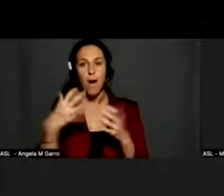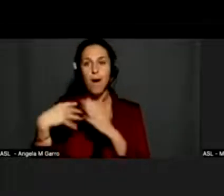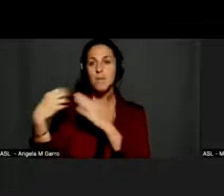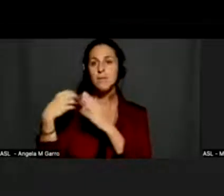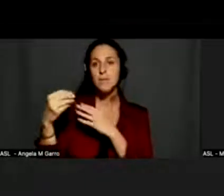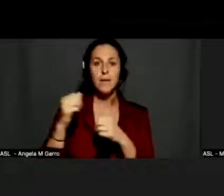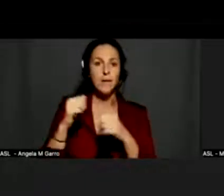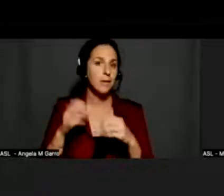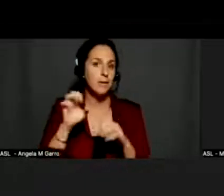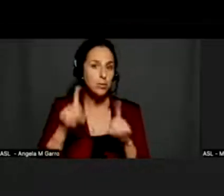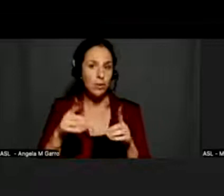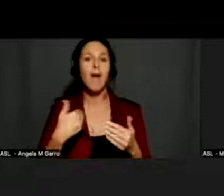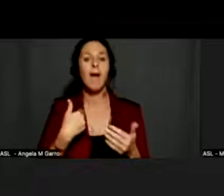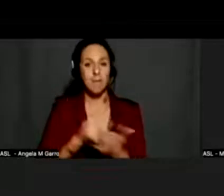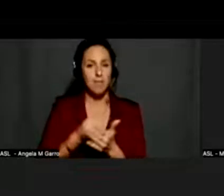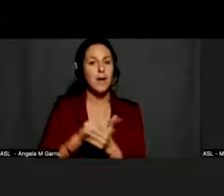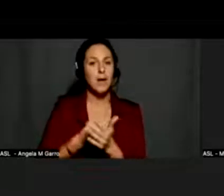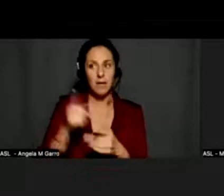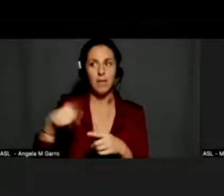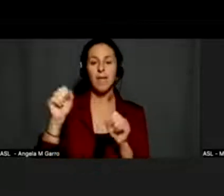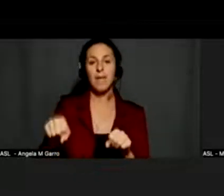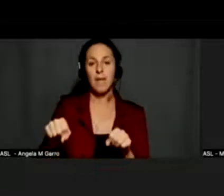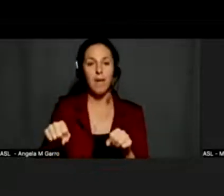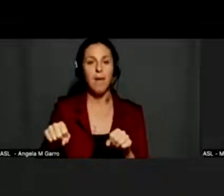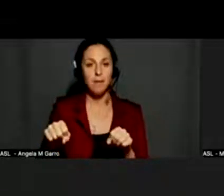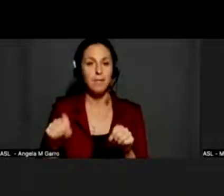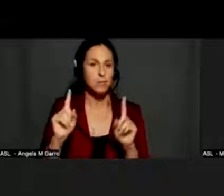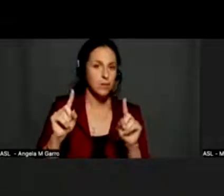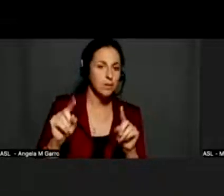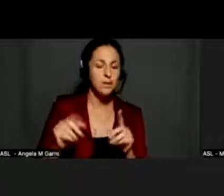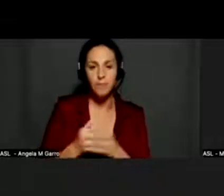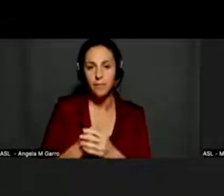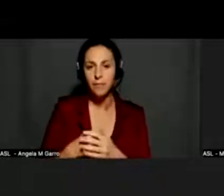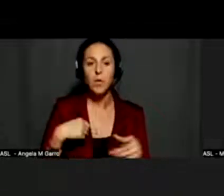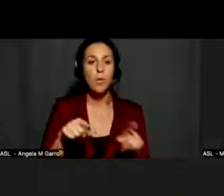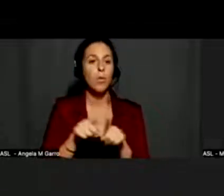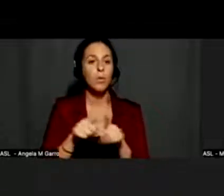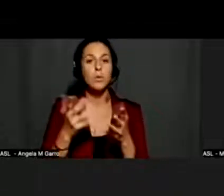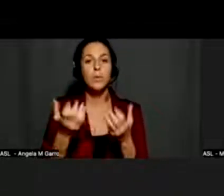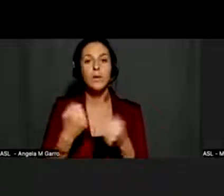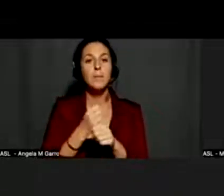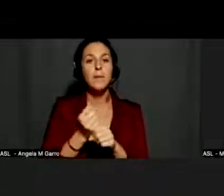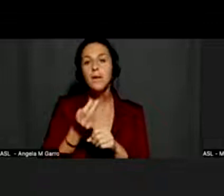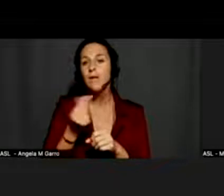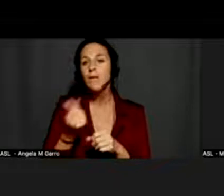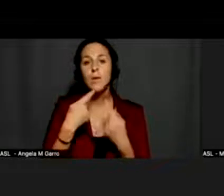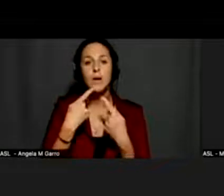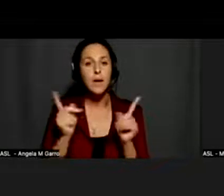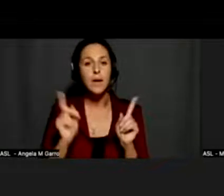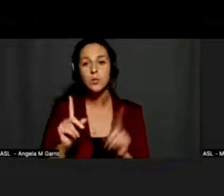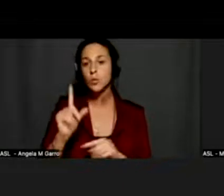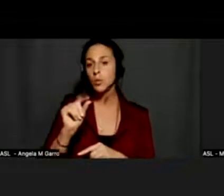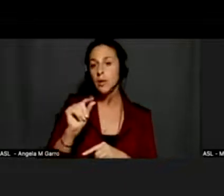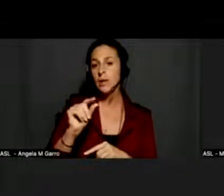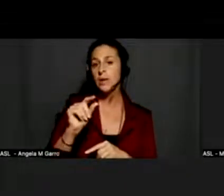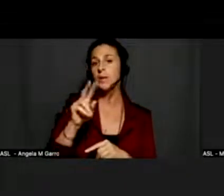funds needed to ensure that they can attend. I also wanted to make a couple of announcements. The